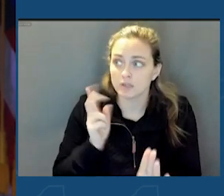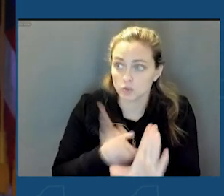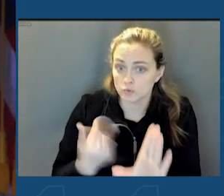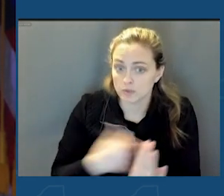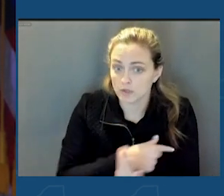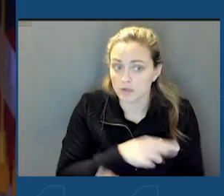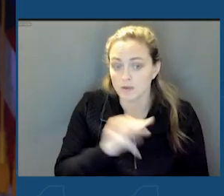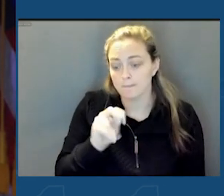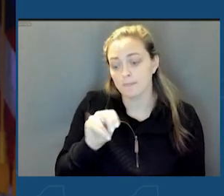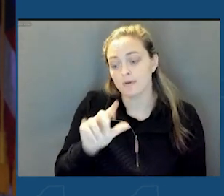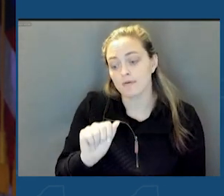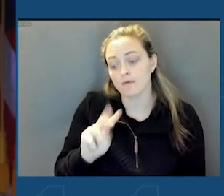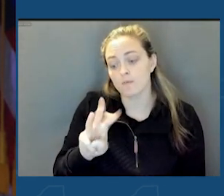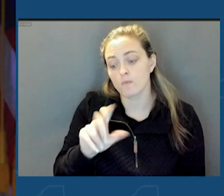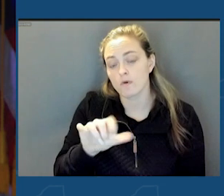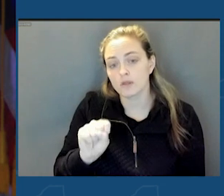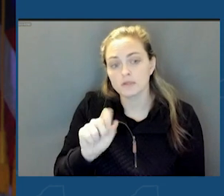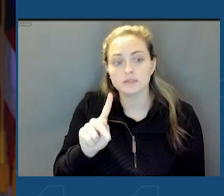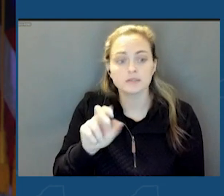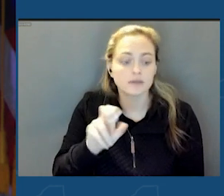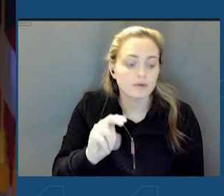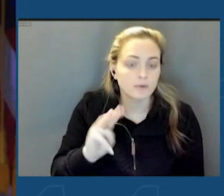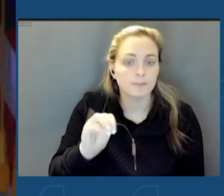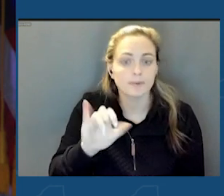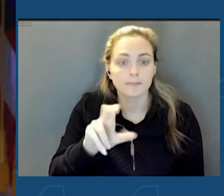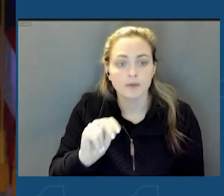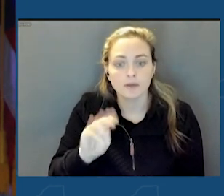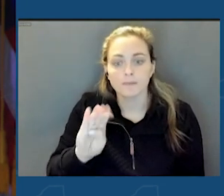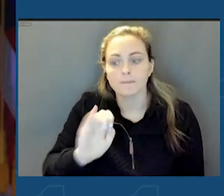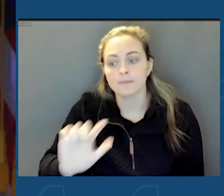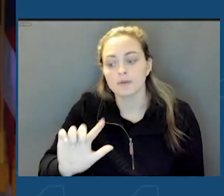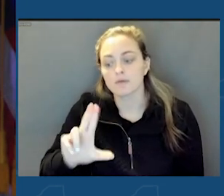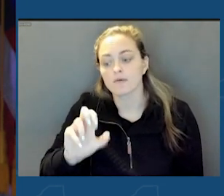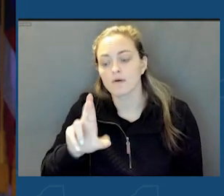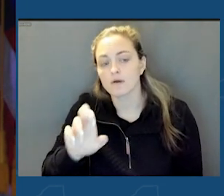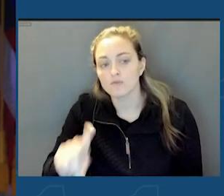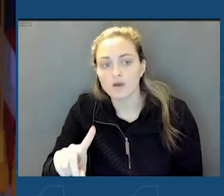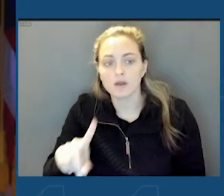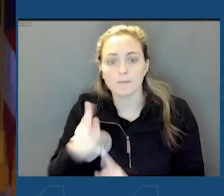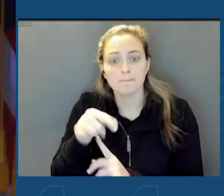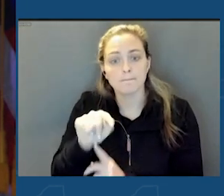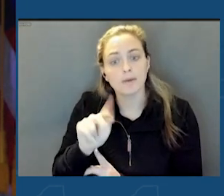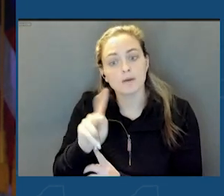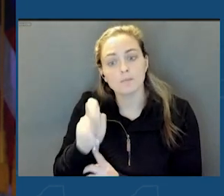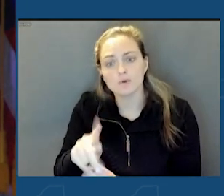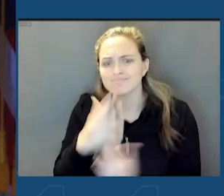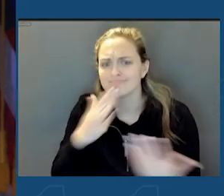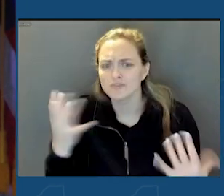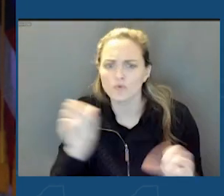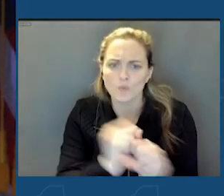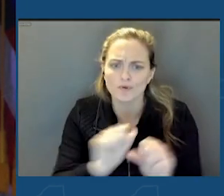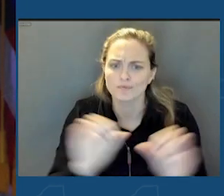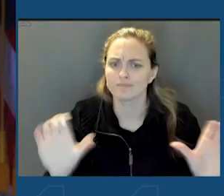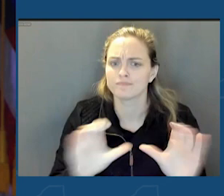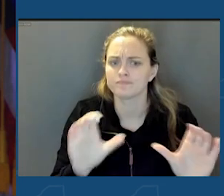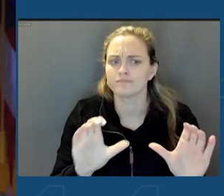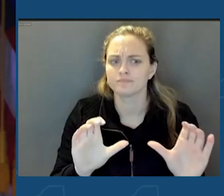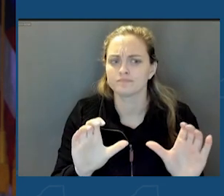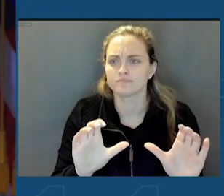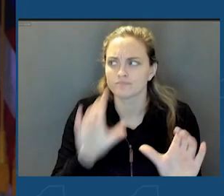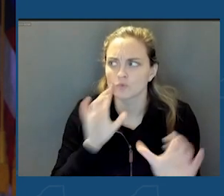Monica Wallace, Karen McMahon, Bill Conrad, Pat Burke, thank you for the work that you do on behalf of our